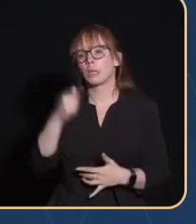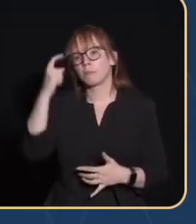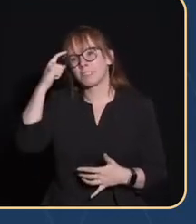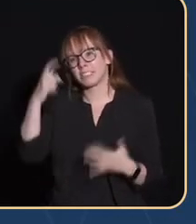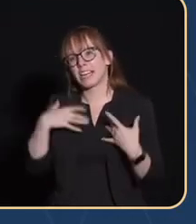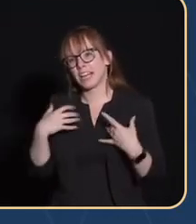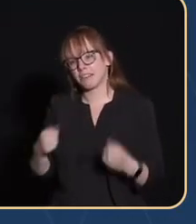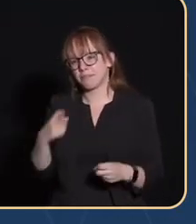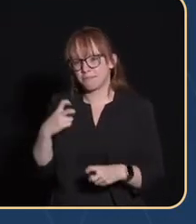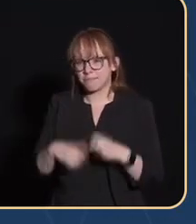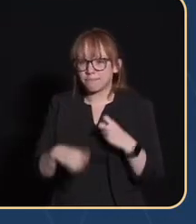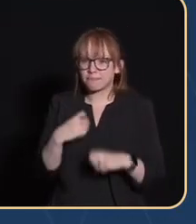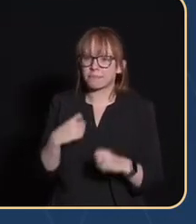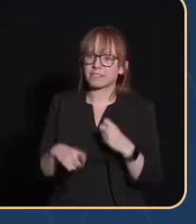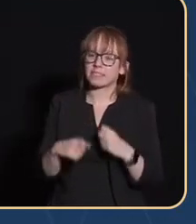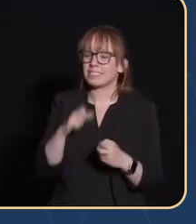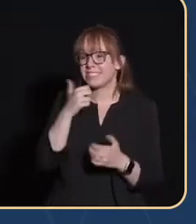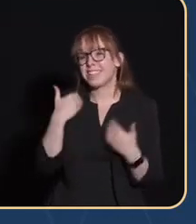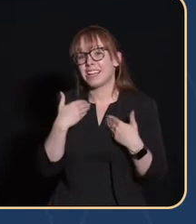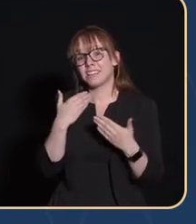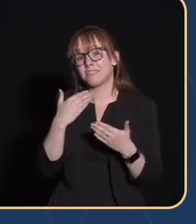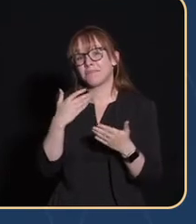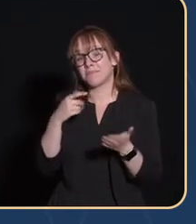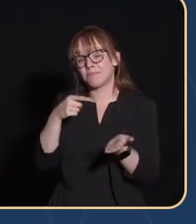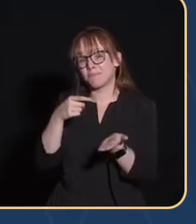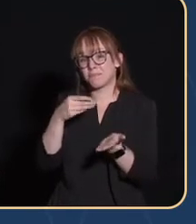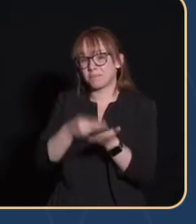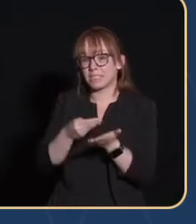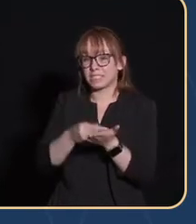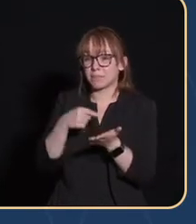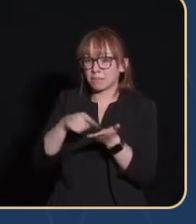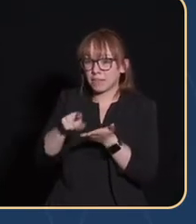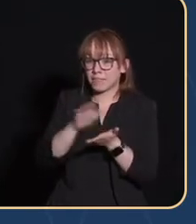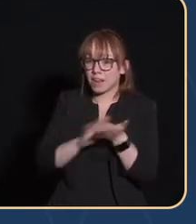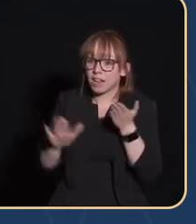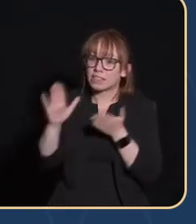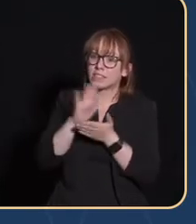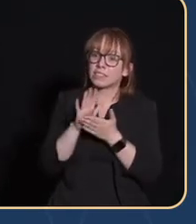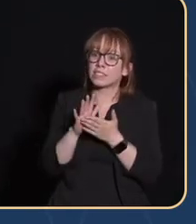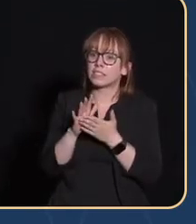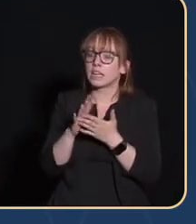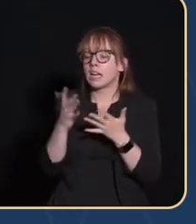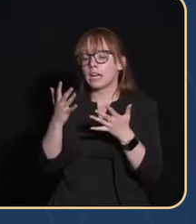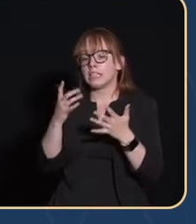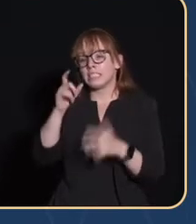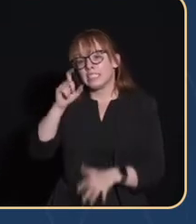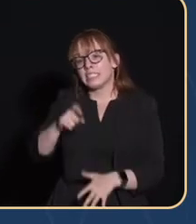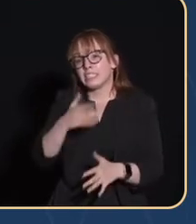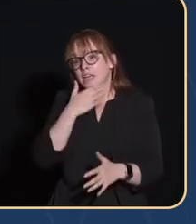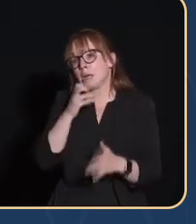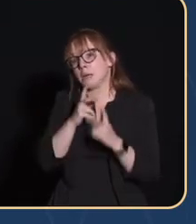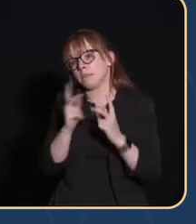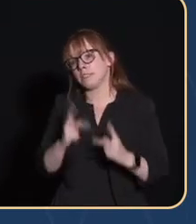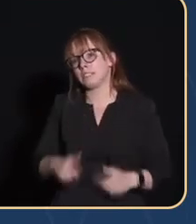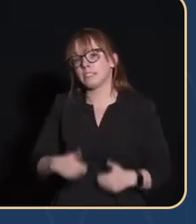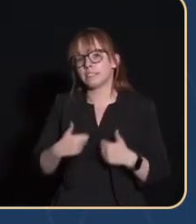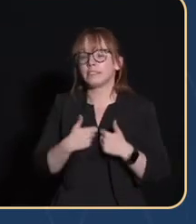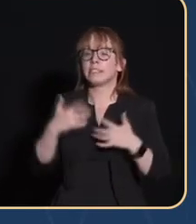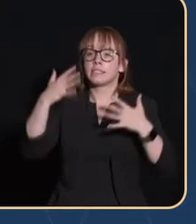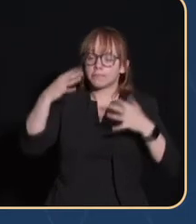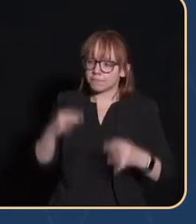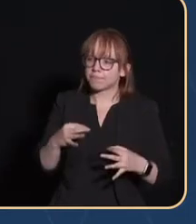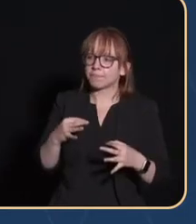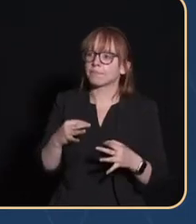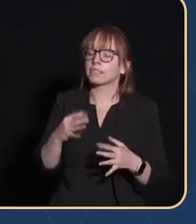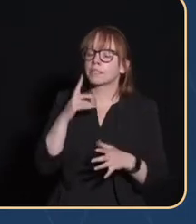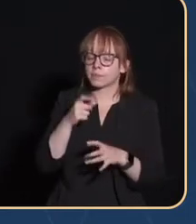health issues to a lack of money to pay for college. I was also looking for a better place to live. I decided to take a year off